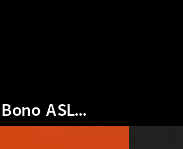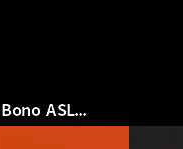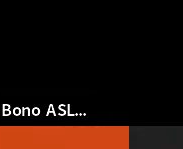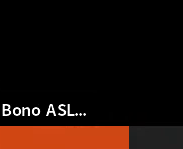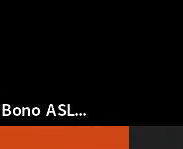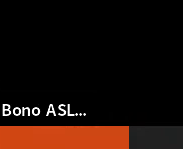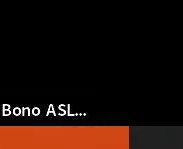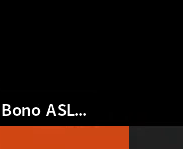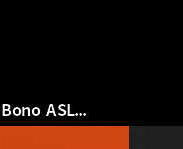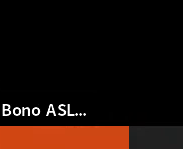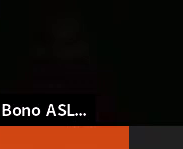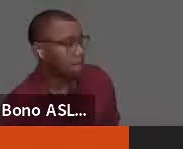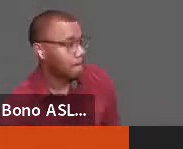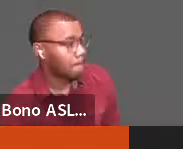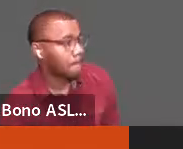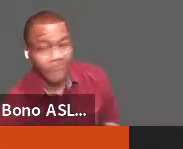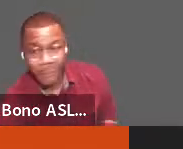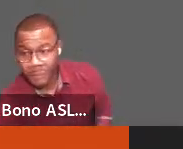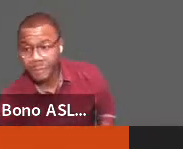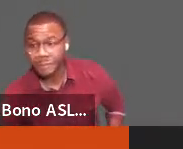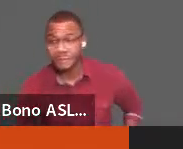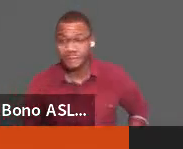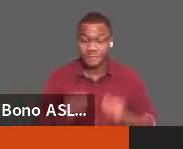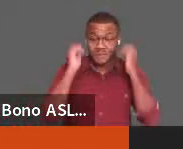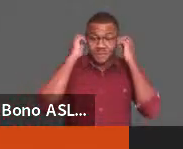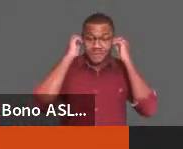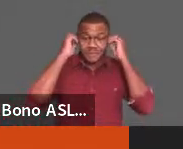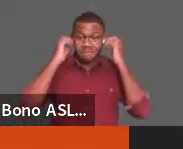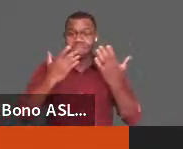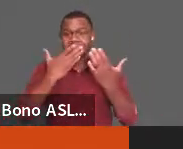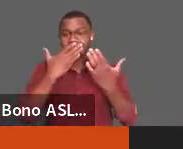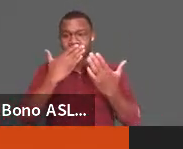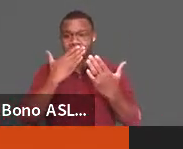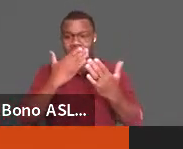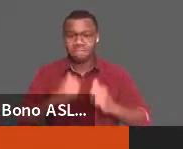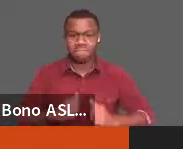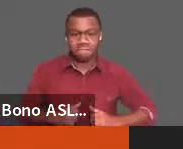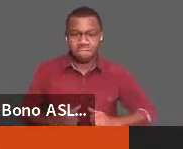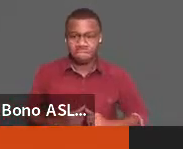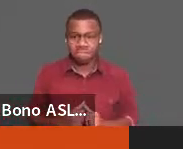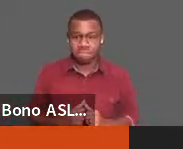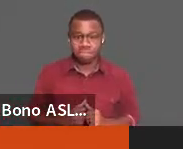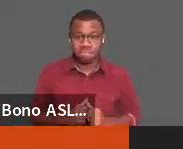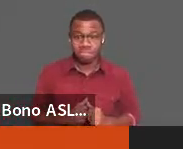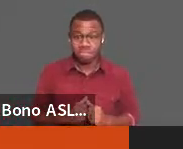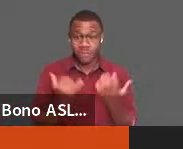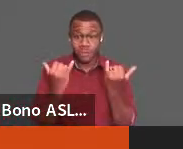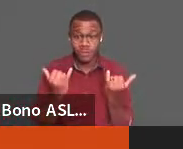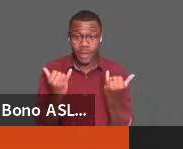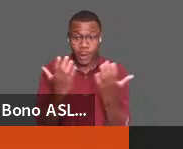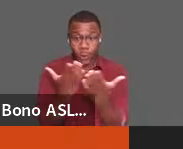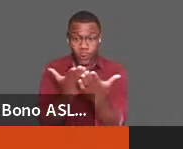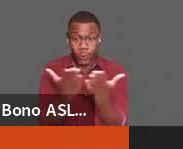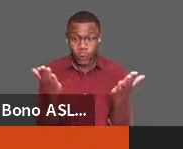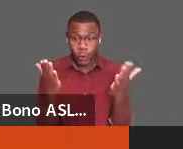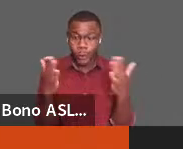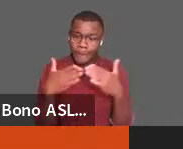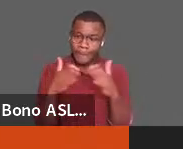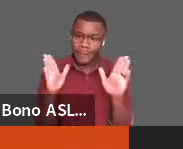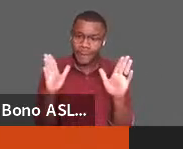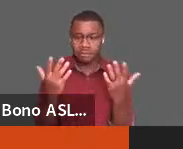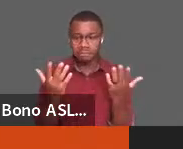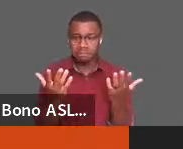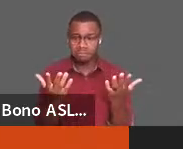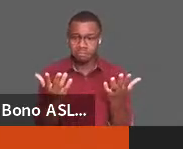Thank you. Again, we are at a part of this presentation where we'd like to hear from the public. On your screen, there's